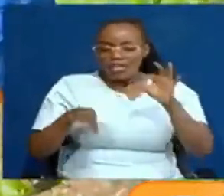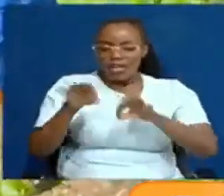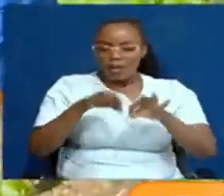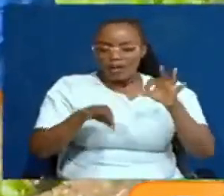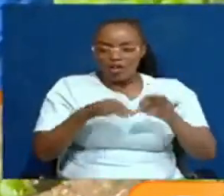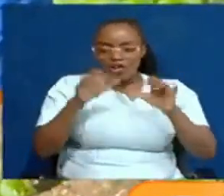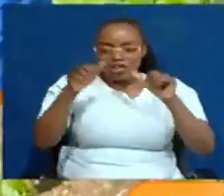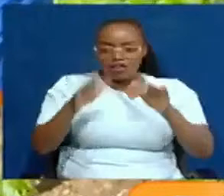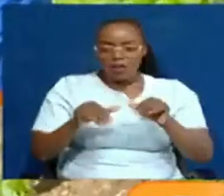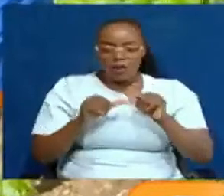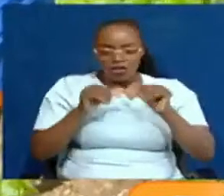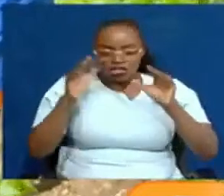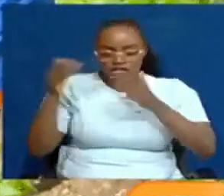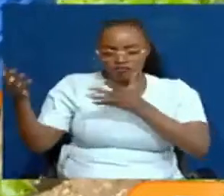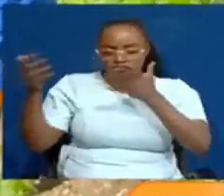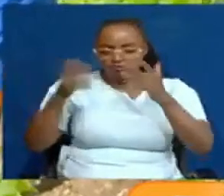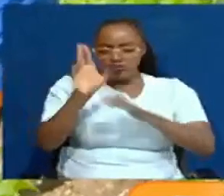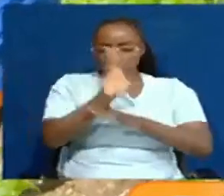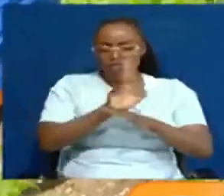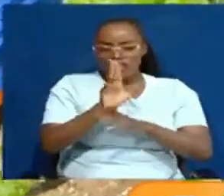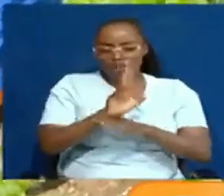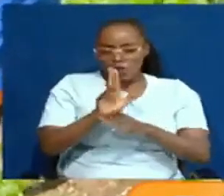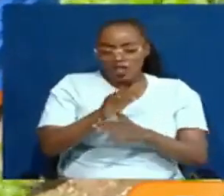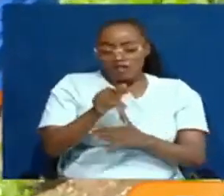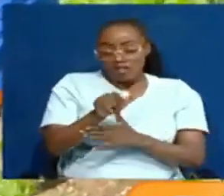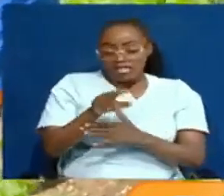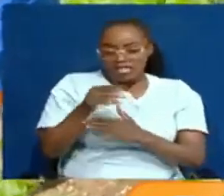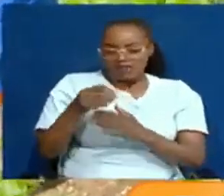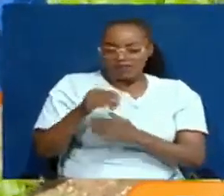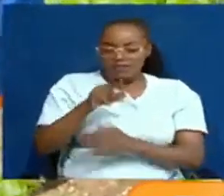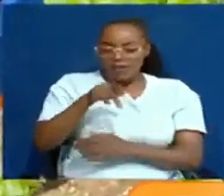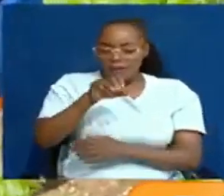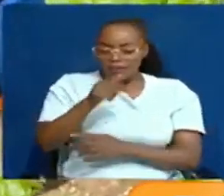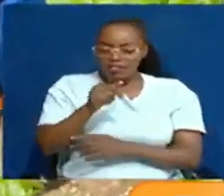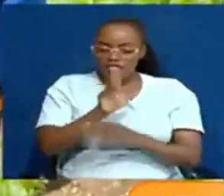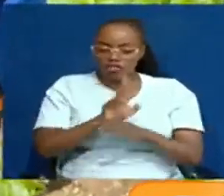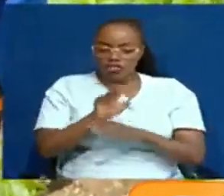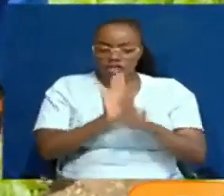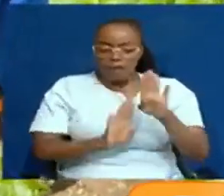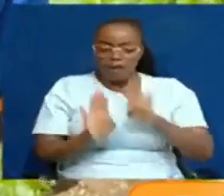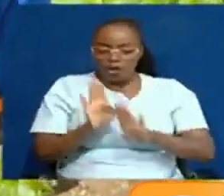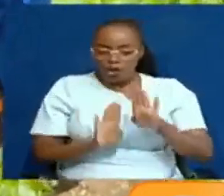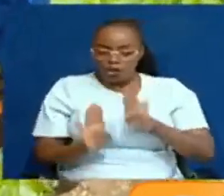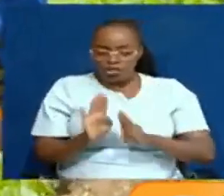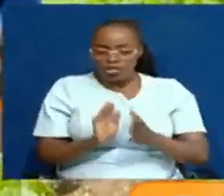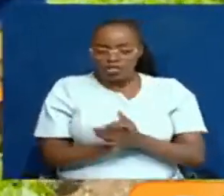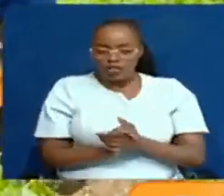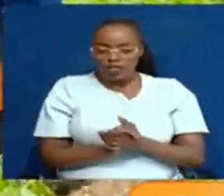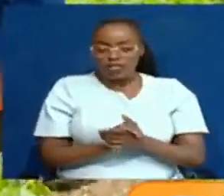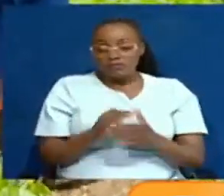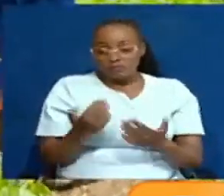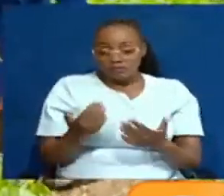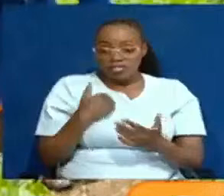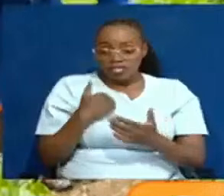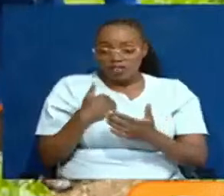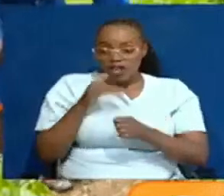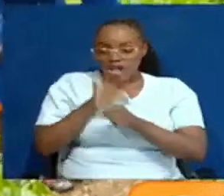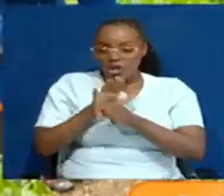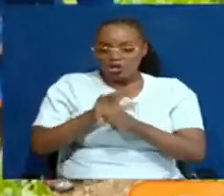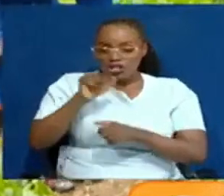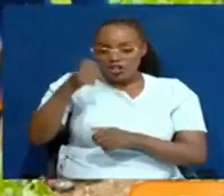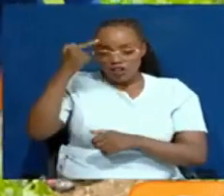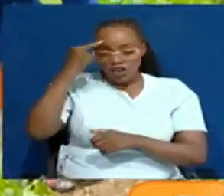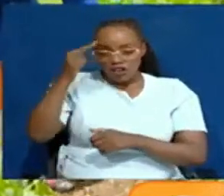are increasingly shifting from the use of synthetic pesticides to biological mechanisms, thanks to a growing demand